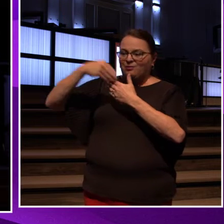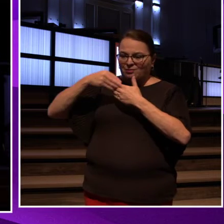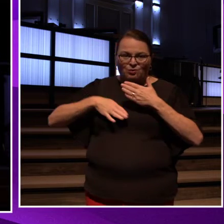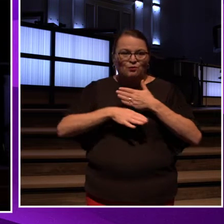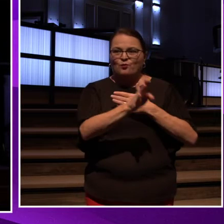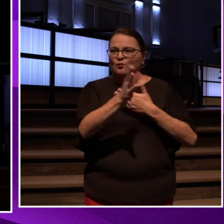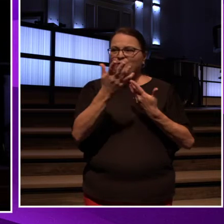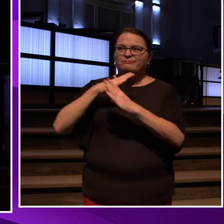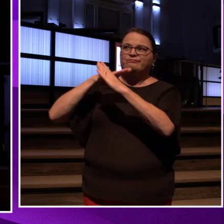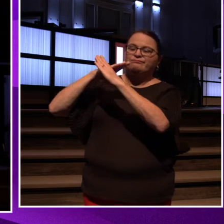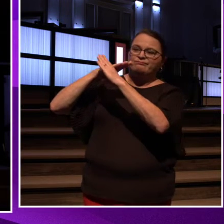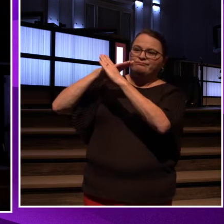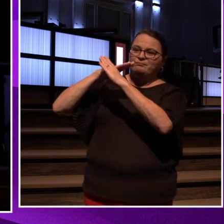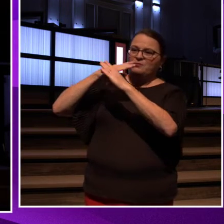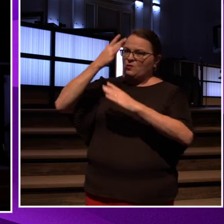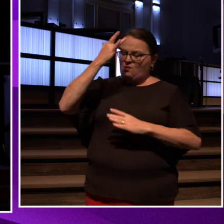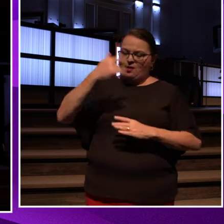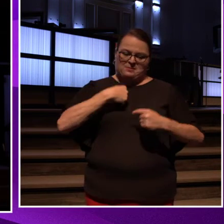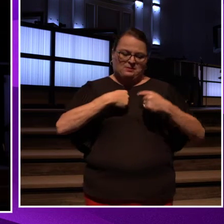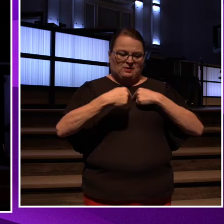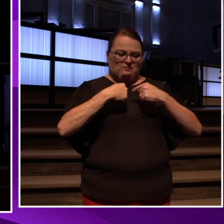Because God, it's all about me.